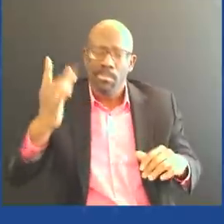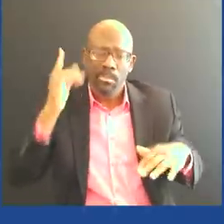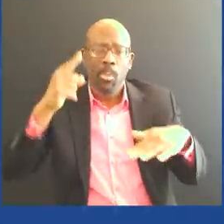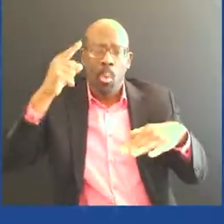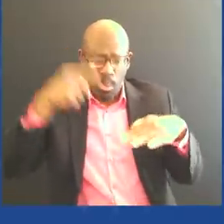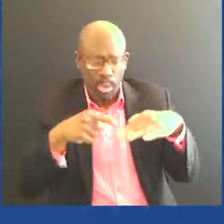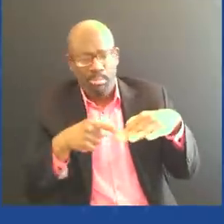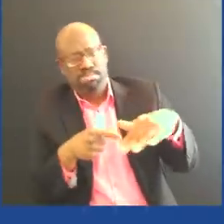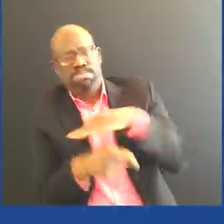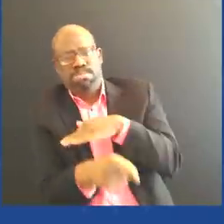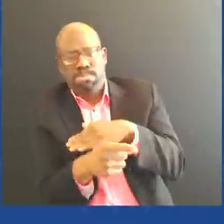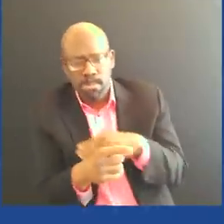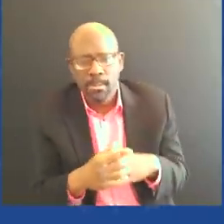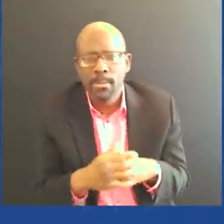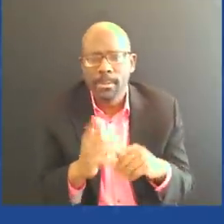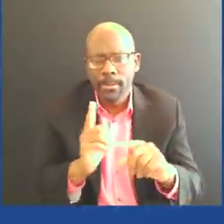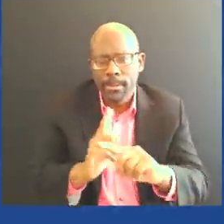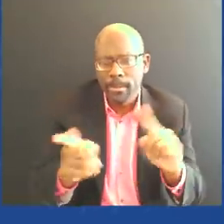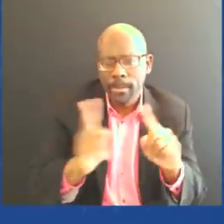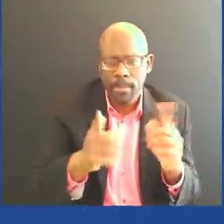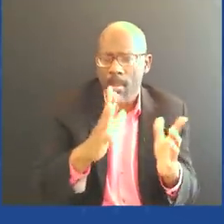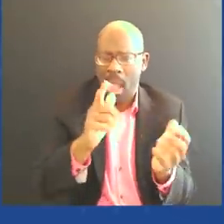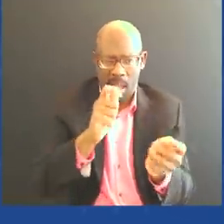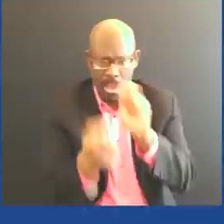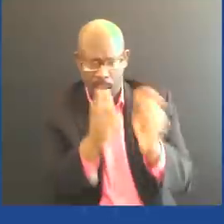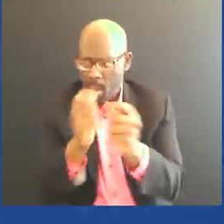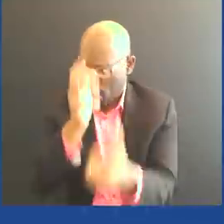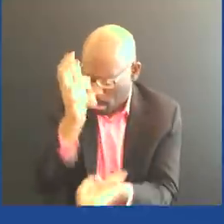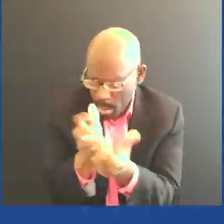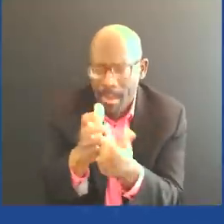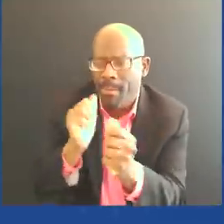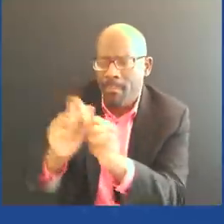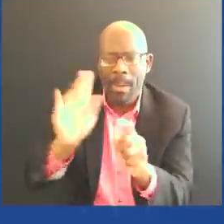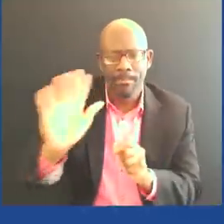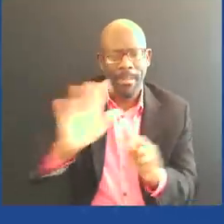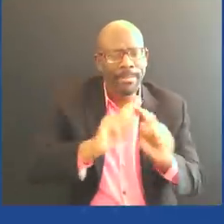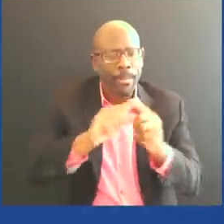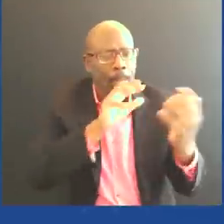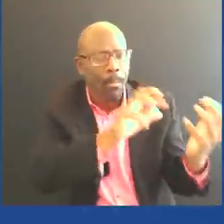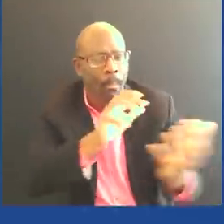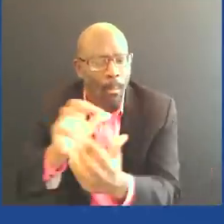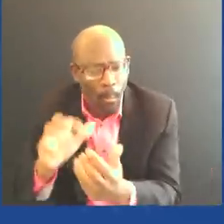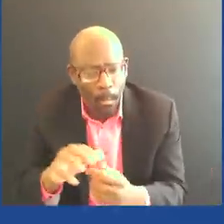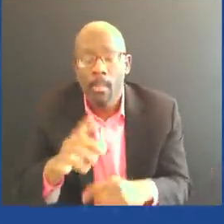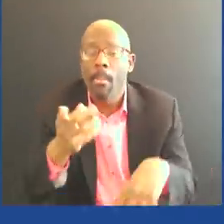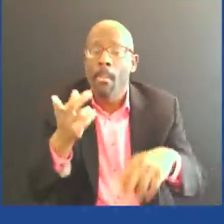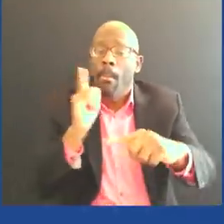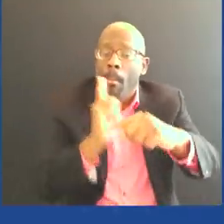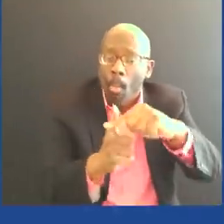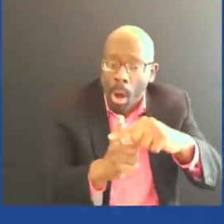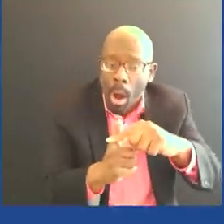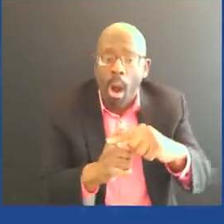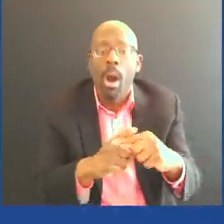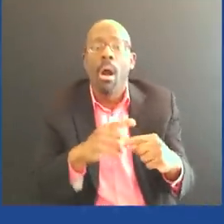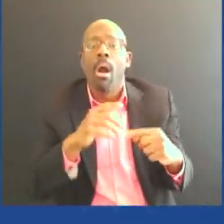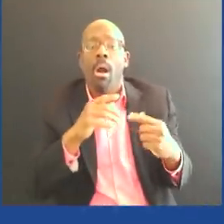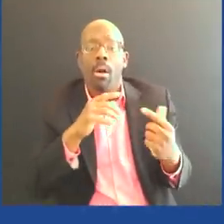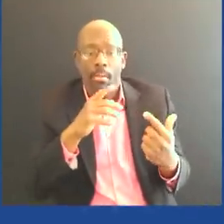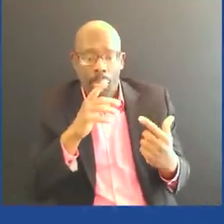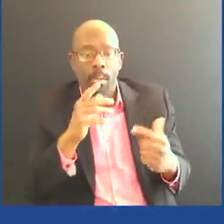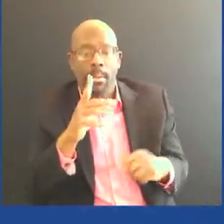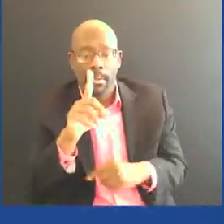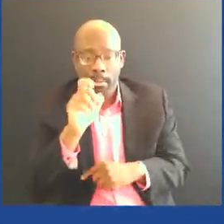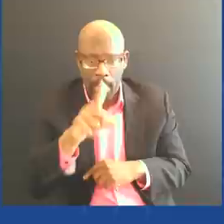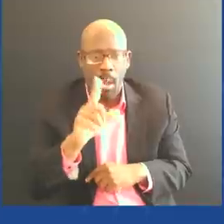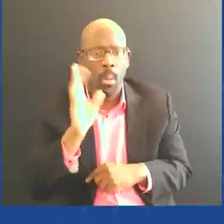any conflict. In addition to anti-submarine warfare and anti-surface ship warfare, Delaware will support surveillance, special operations, and covert